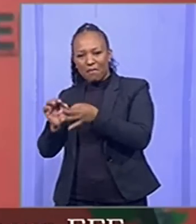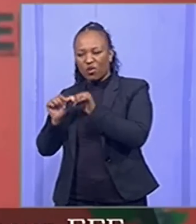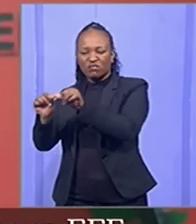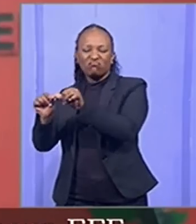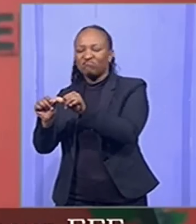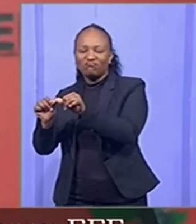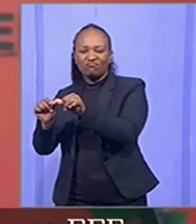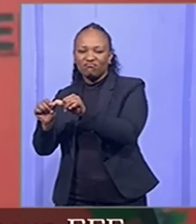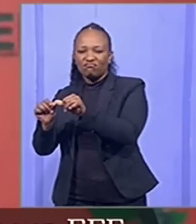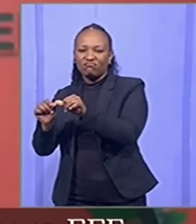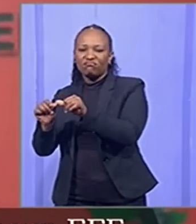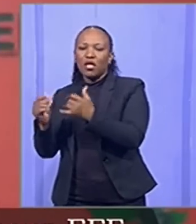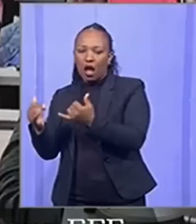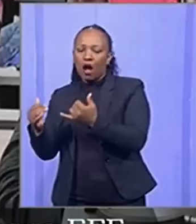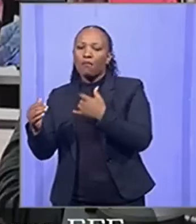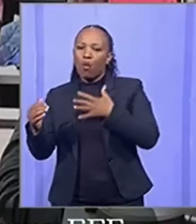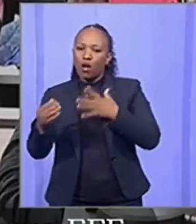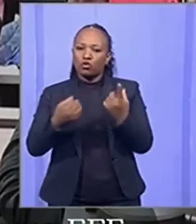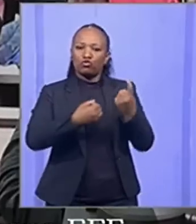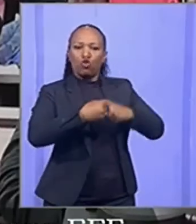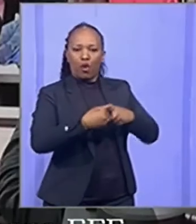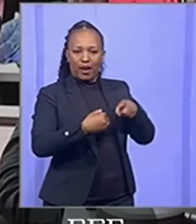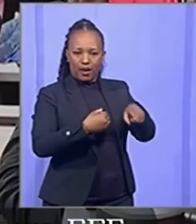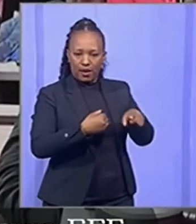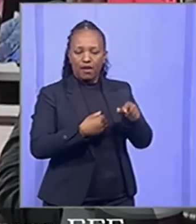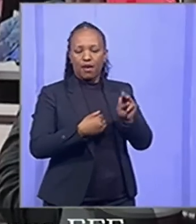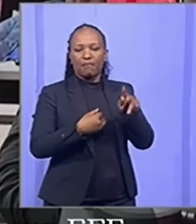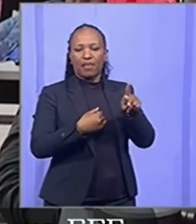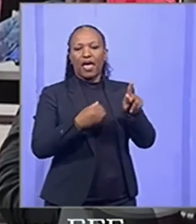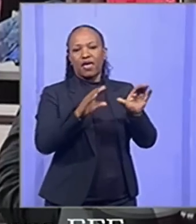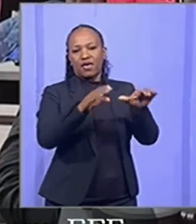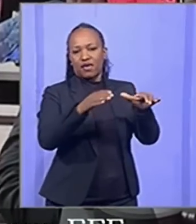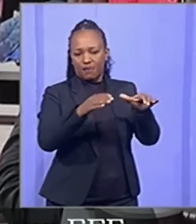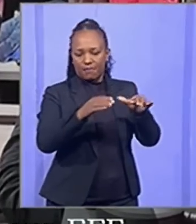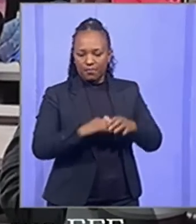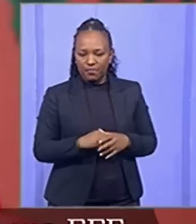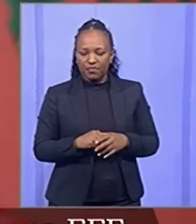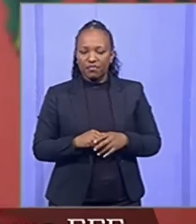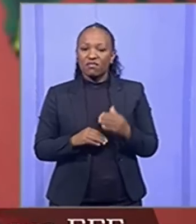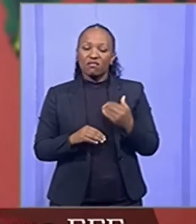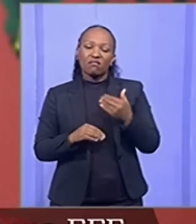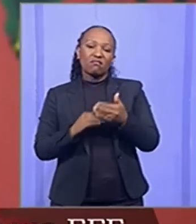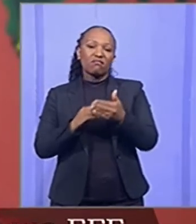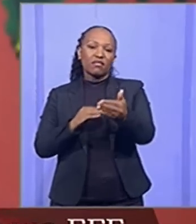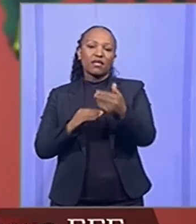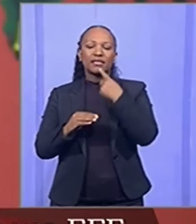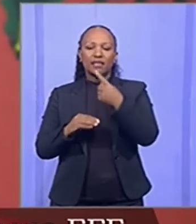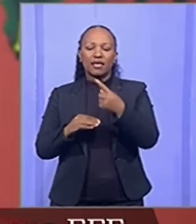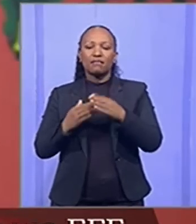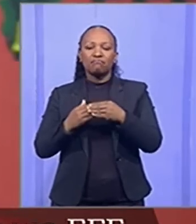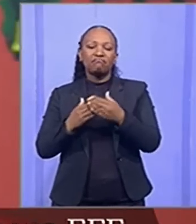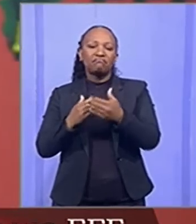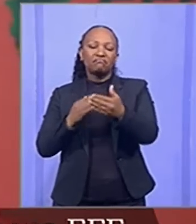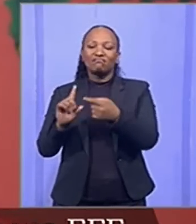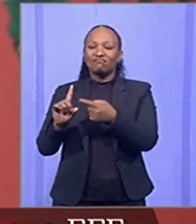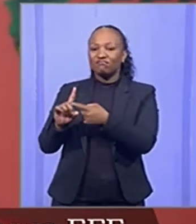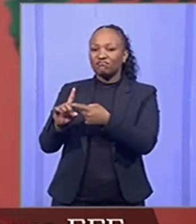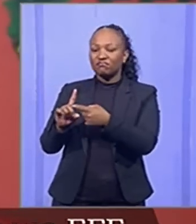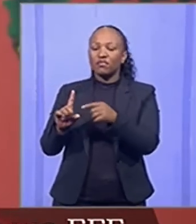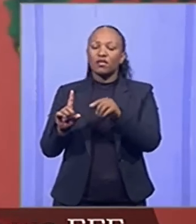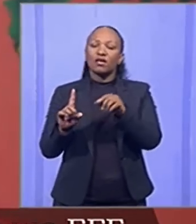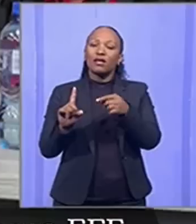in umkhonto wesizwe party. Malema o hlokomedisitse batshehetsi ba mo ga hore ditho tse ding tsa mo ga tse gema le Shivambu di